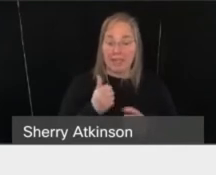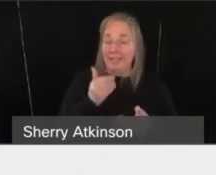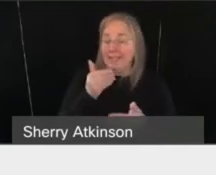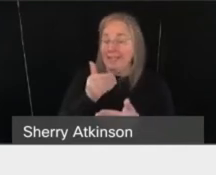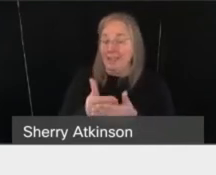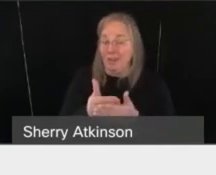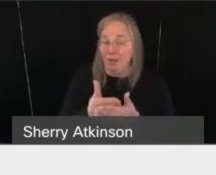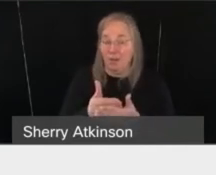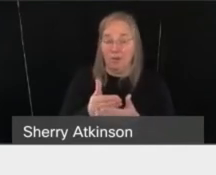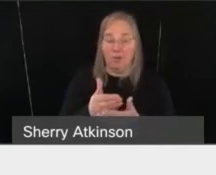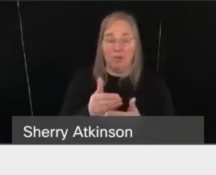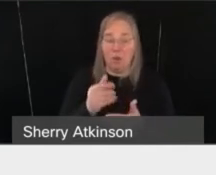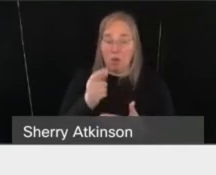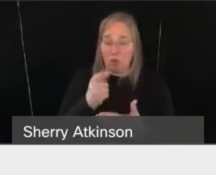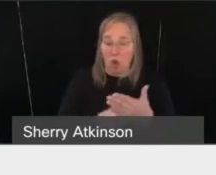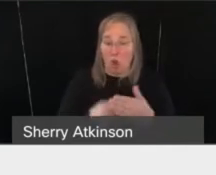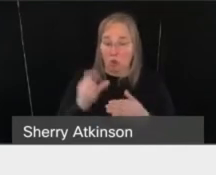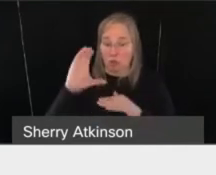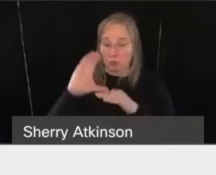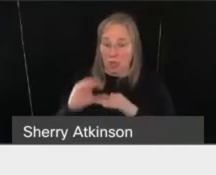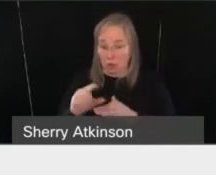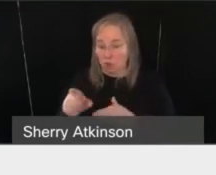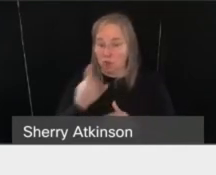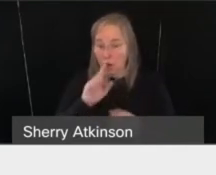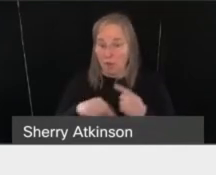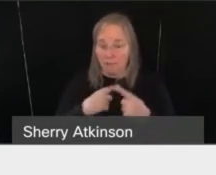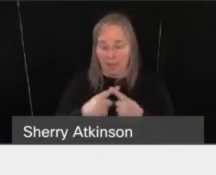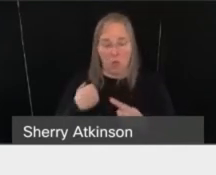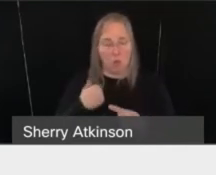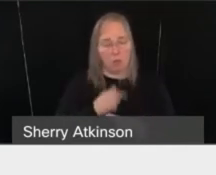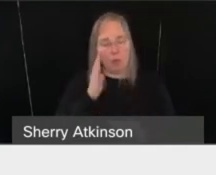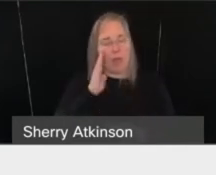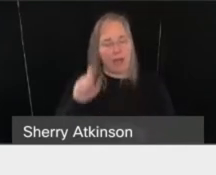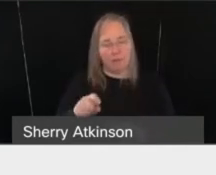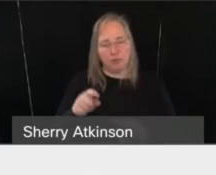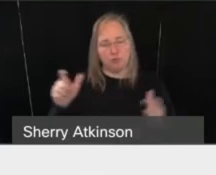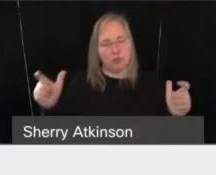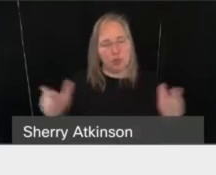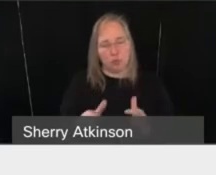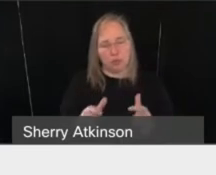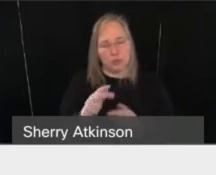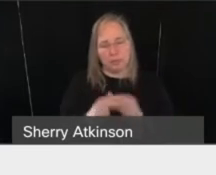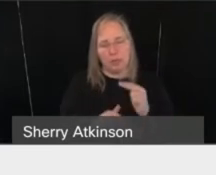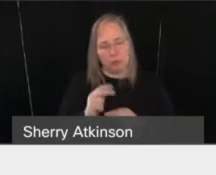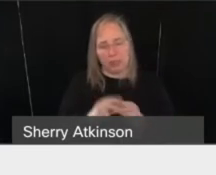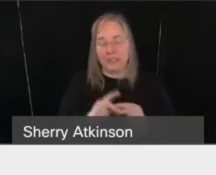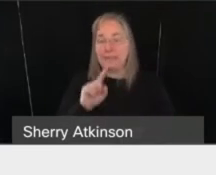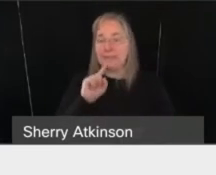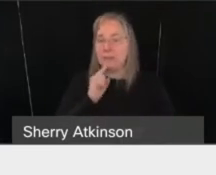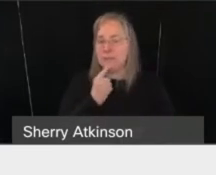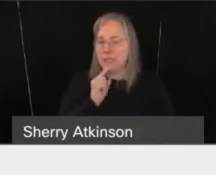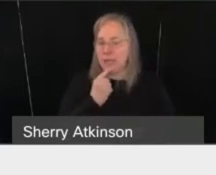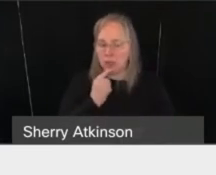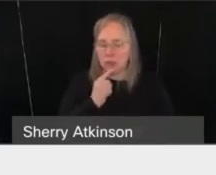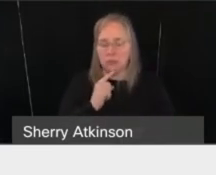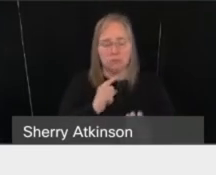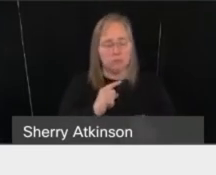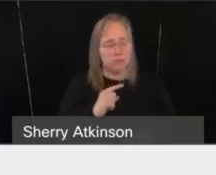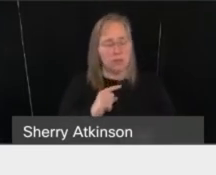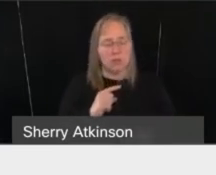the cost reduction you're talking about, we would have to reduce the building very substantially. There's no